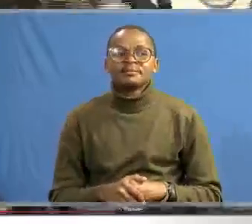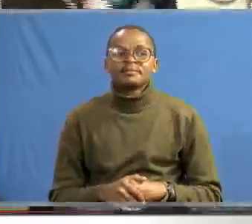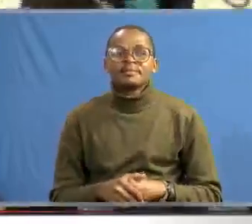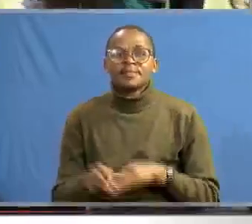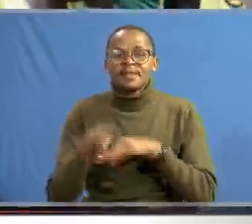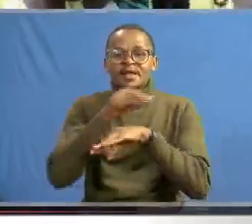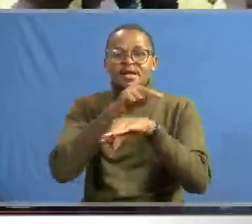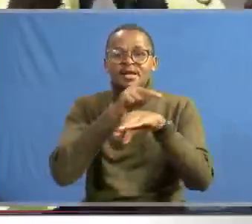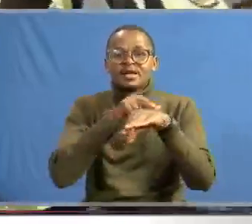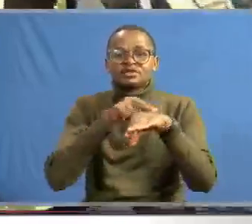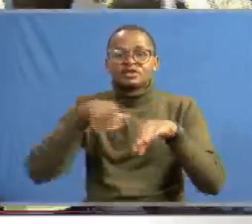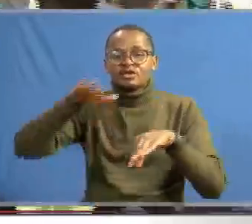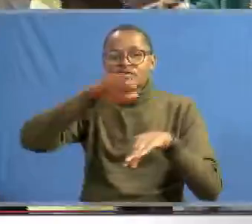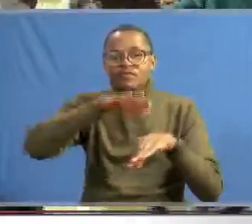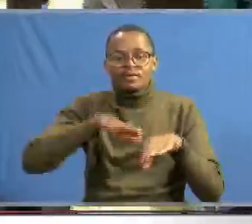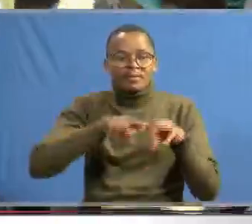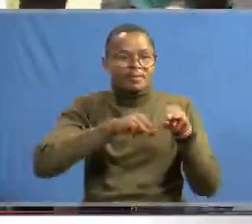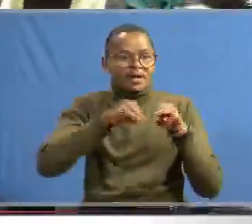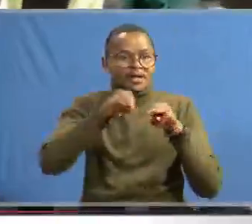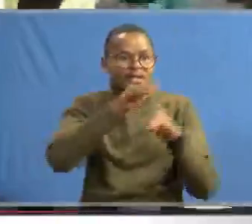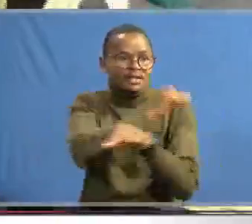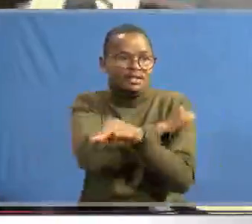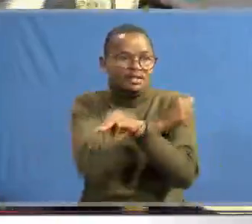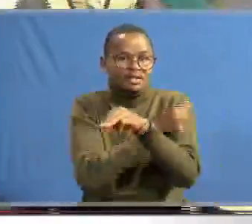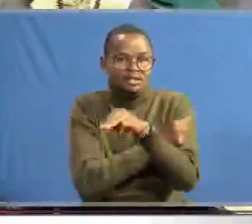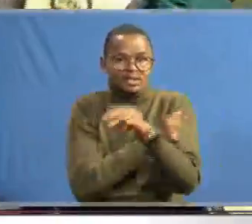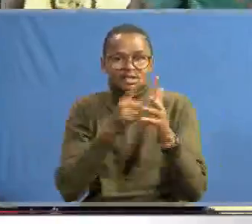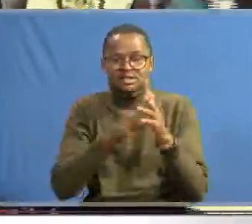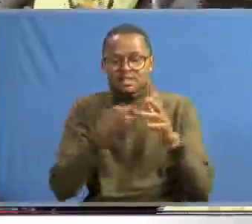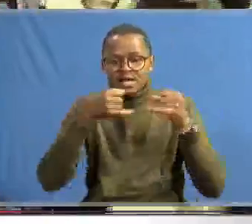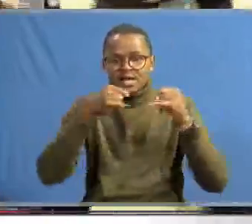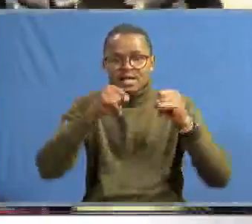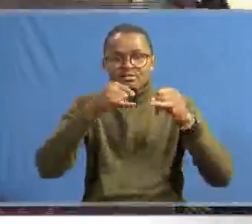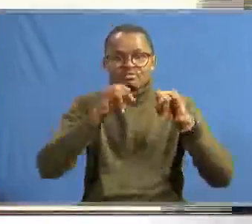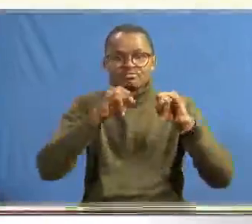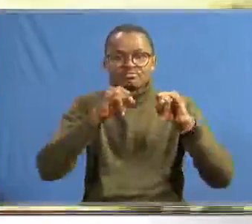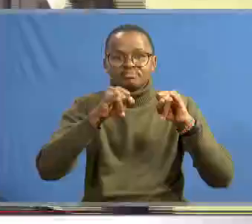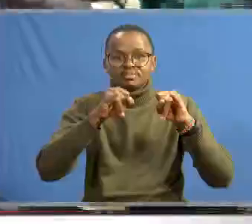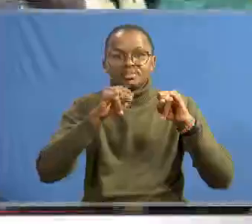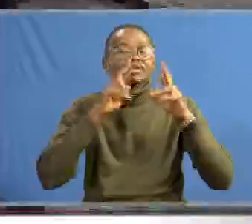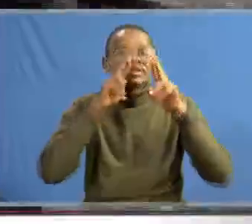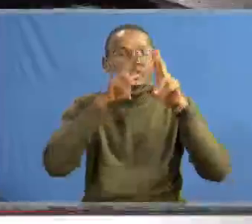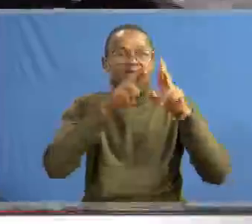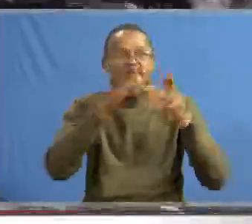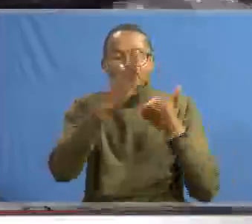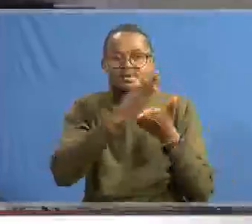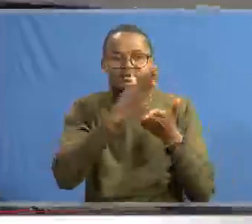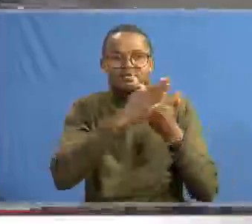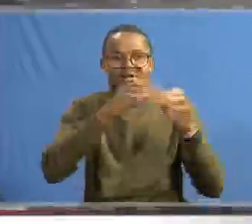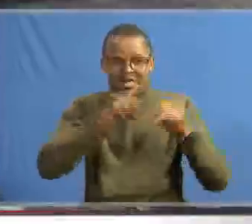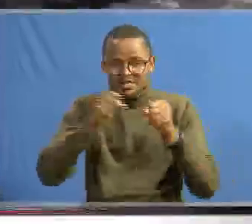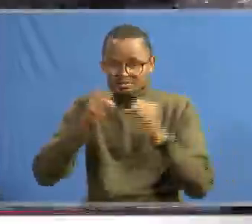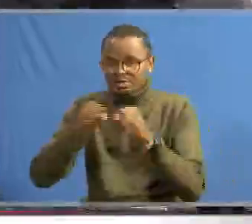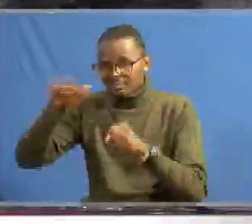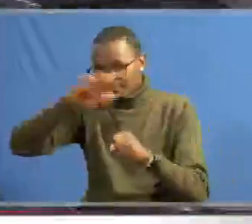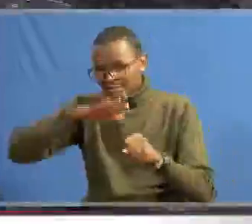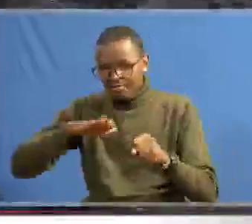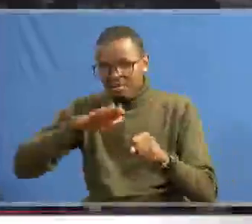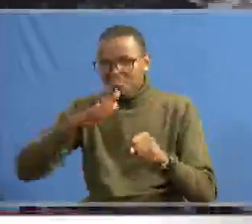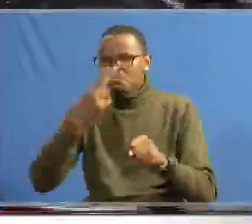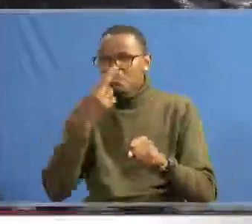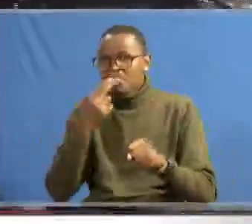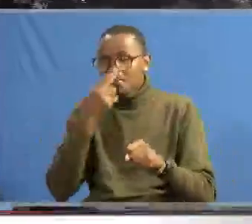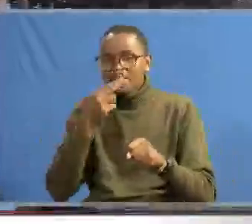The National Environmental Management Authority started implementing the Rapid Result Initiative crackdown on environmental